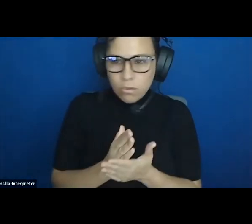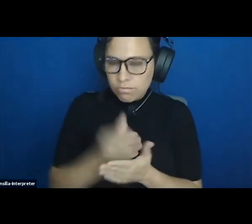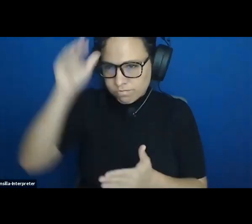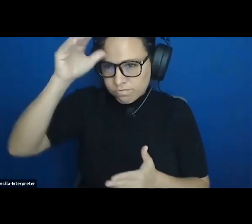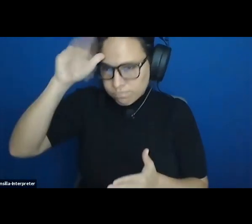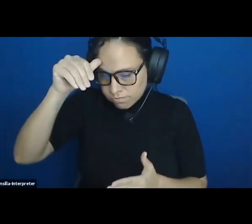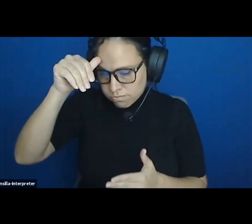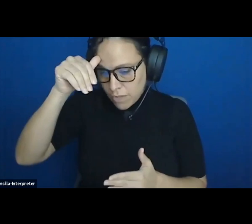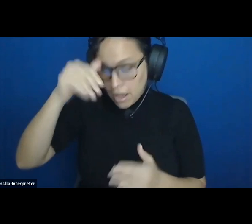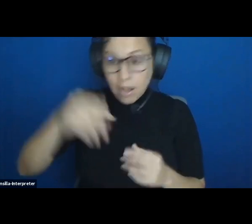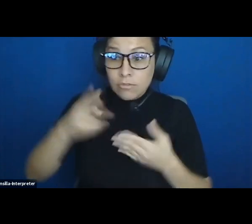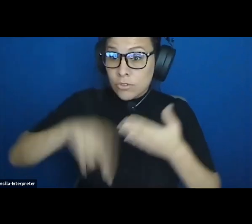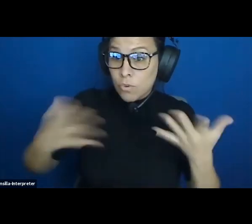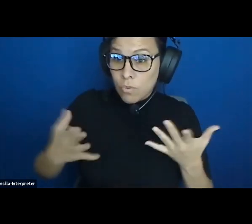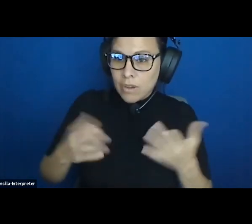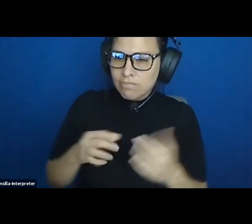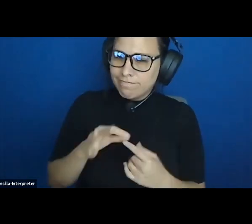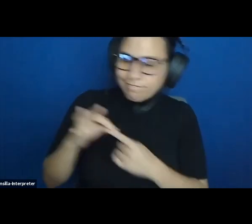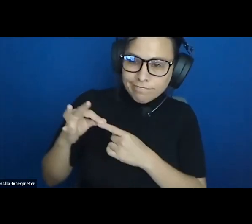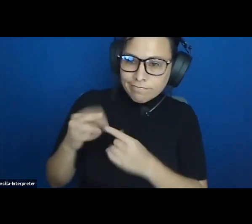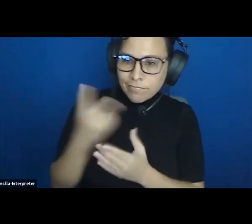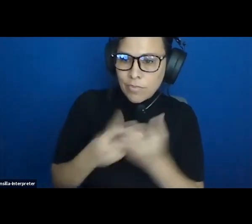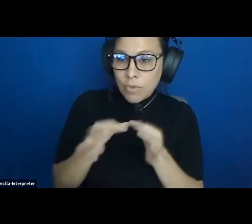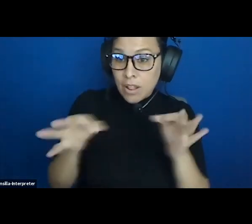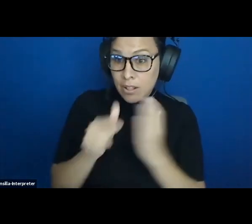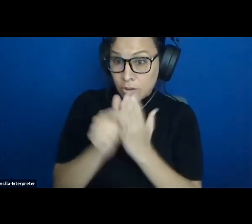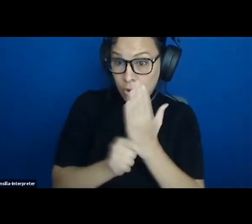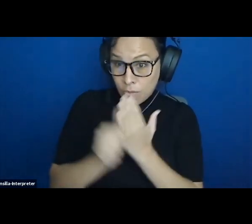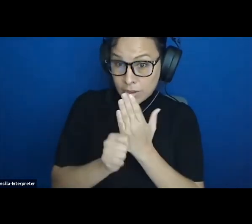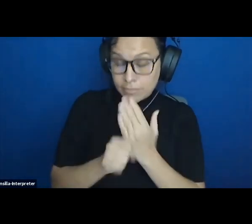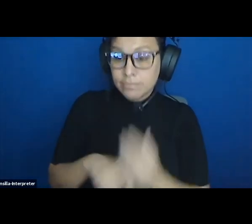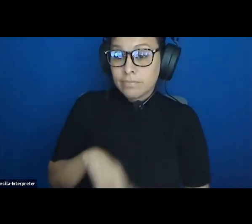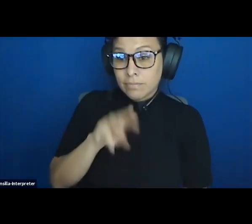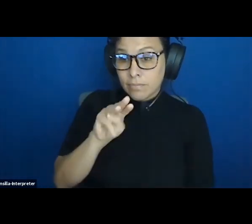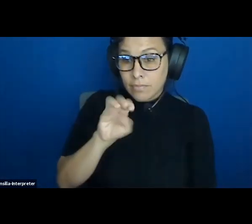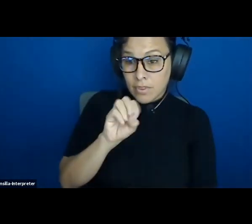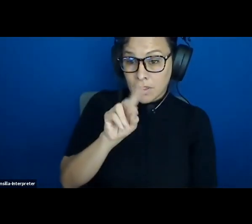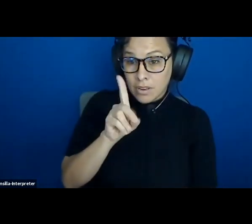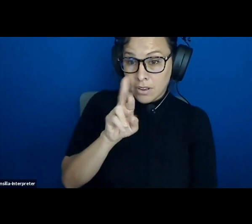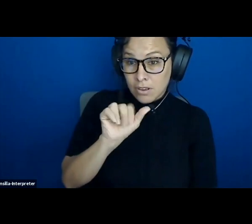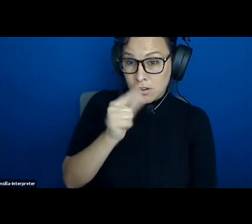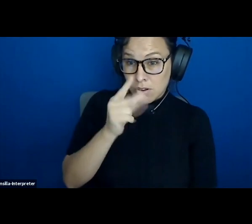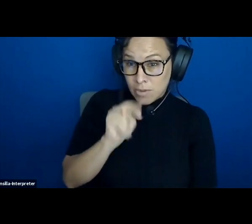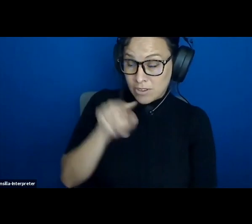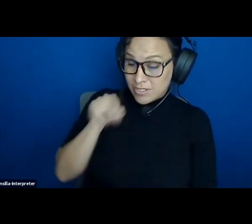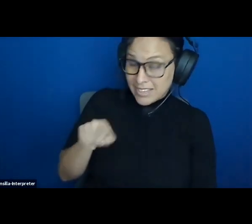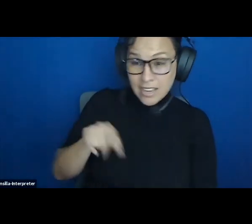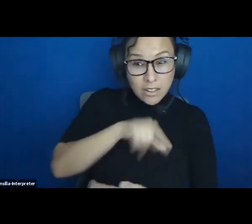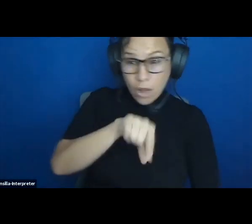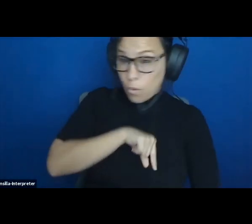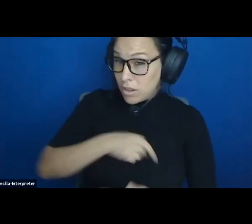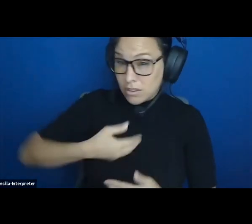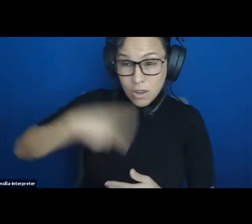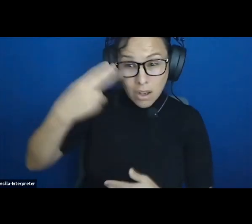bilingual literary magazine. Nowadays, Sergio Mondragon states that the outstanding quality of El Corno relied